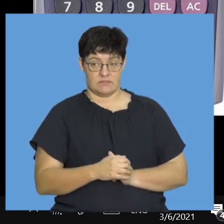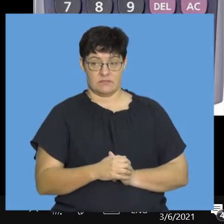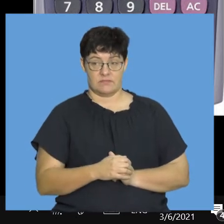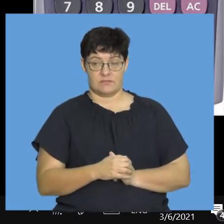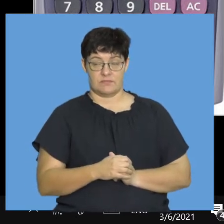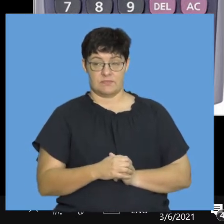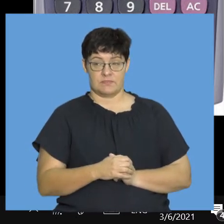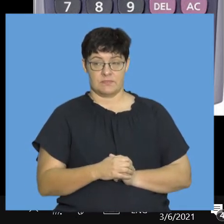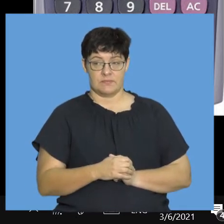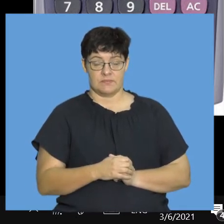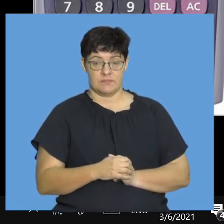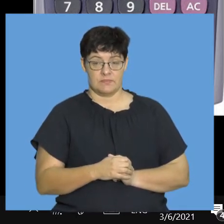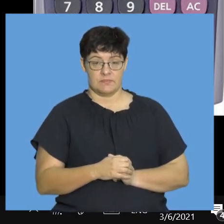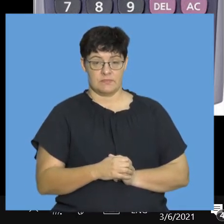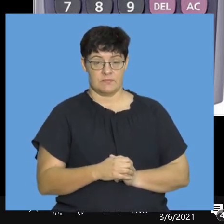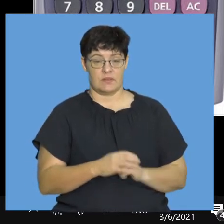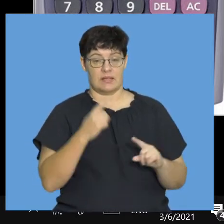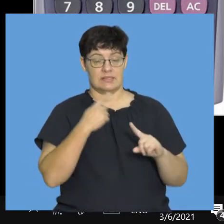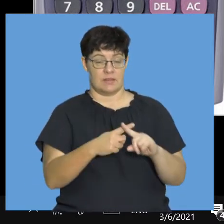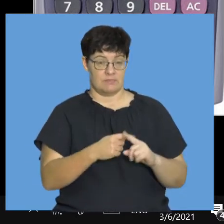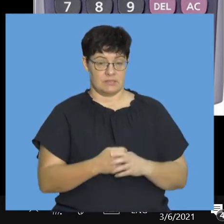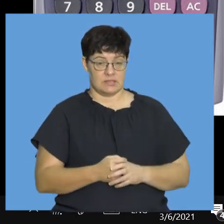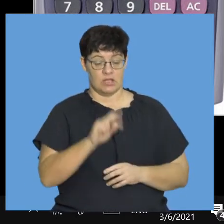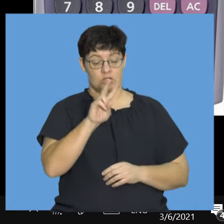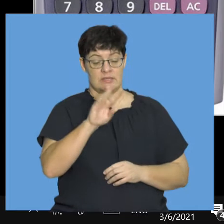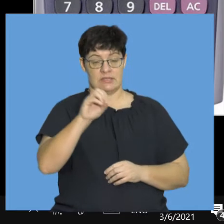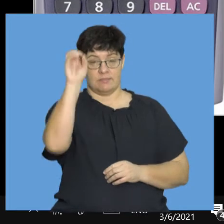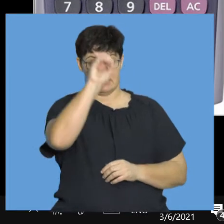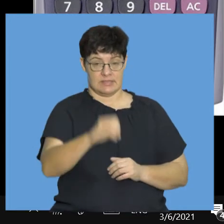57,000 times my 20%.